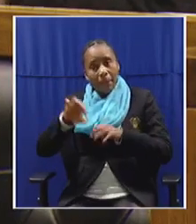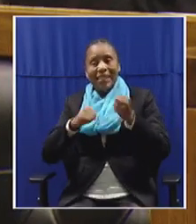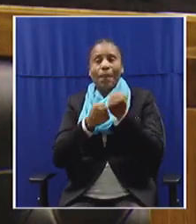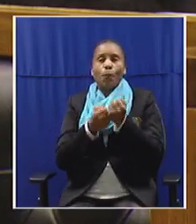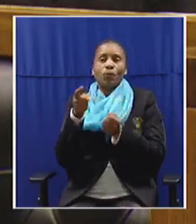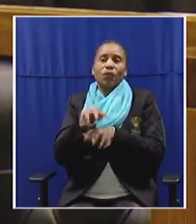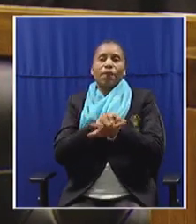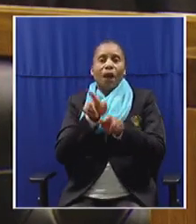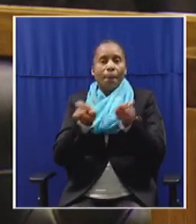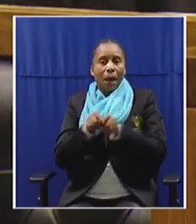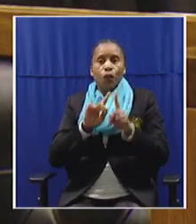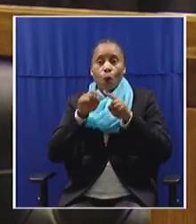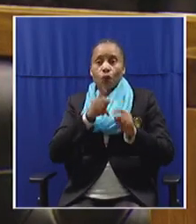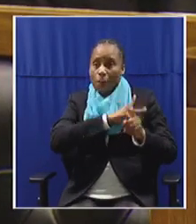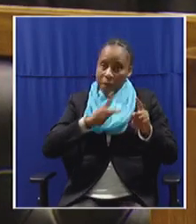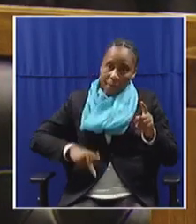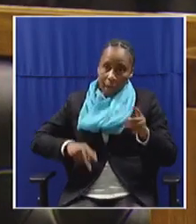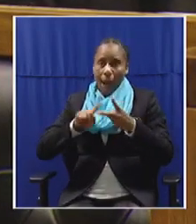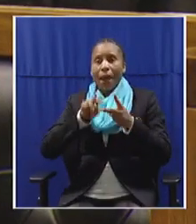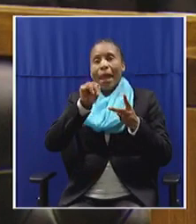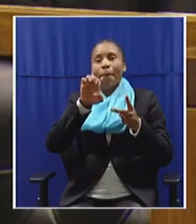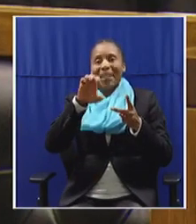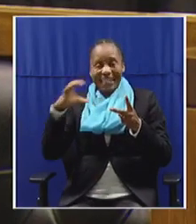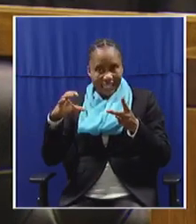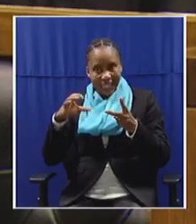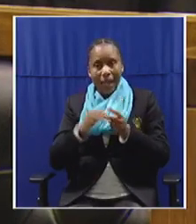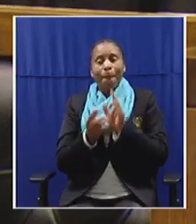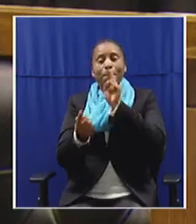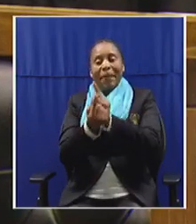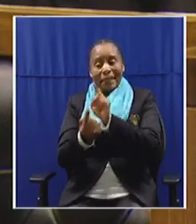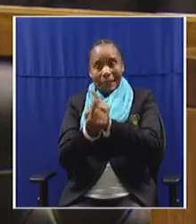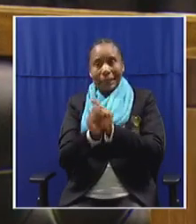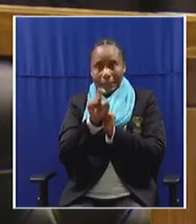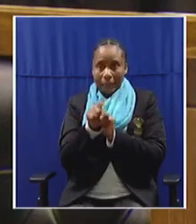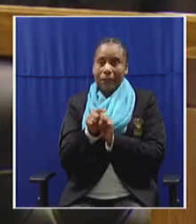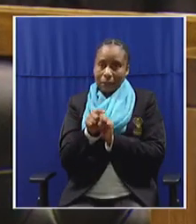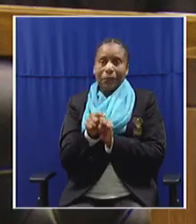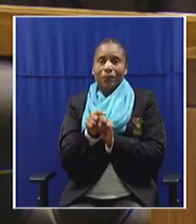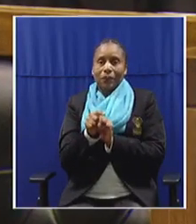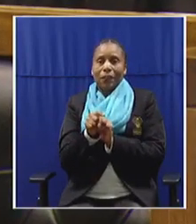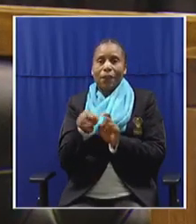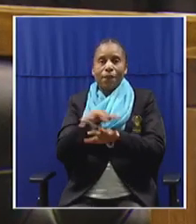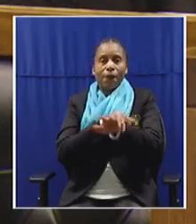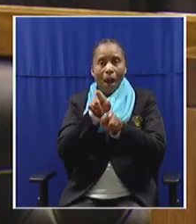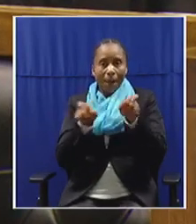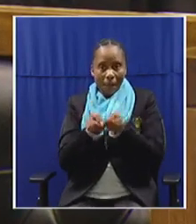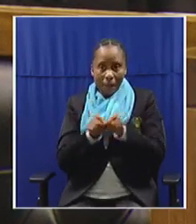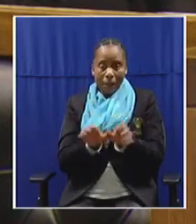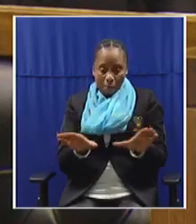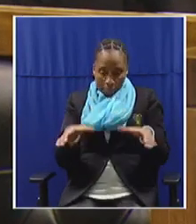Premier, we'll talk to the MEC, we'll meet with the farmers in an indoor